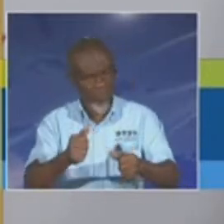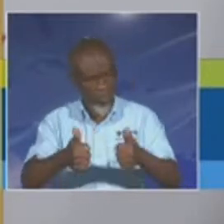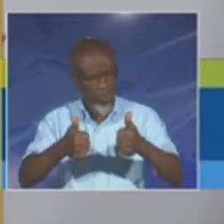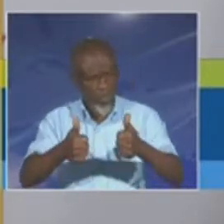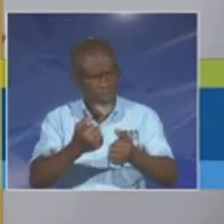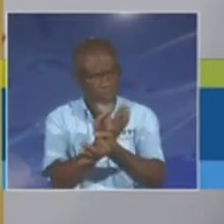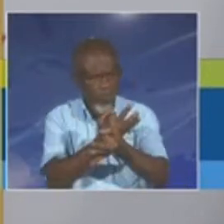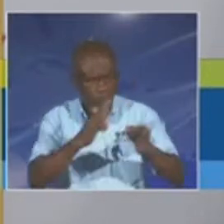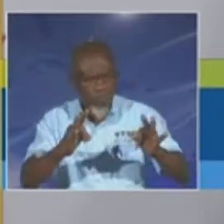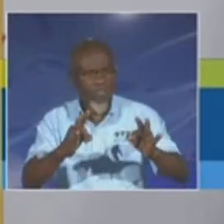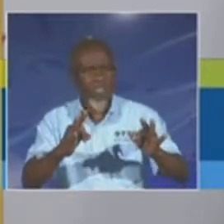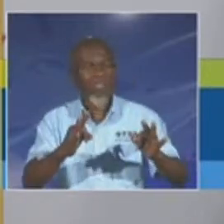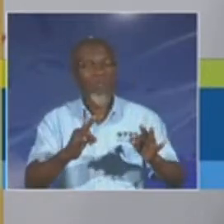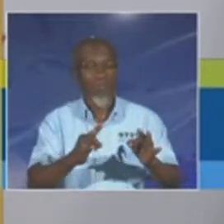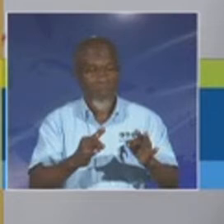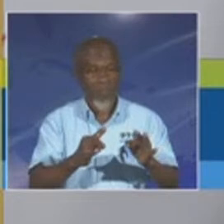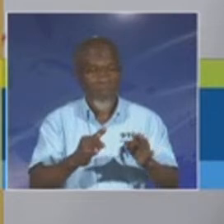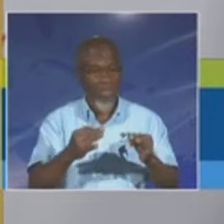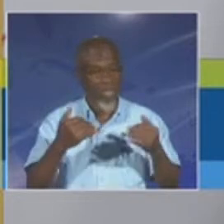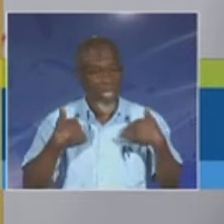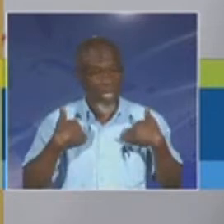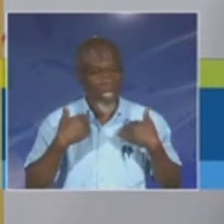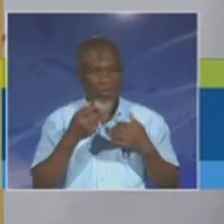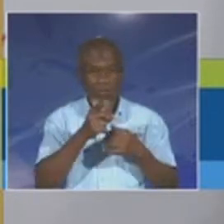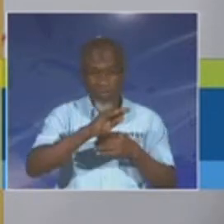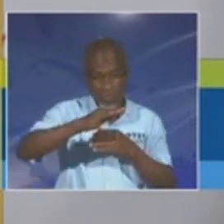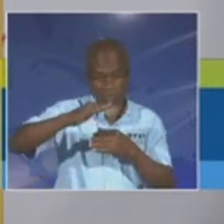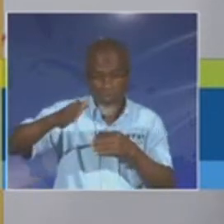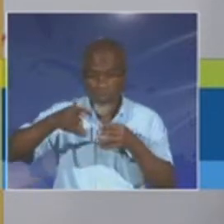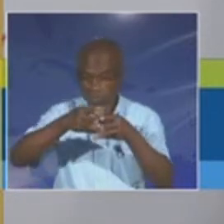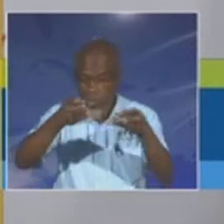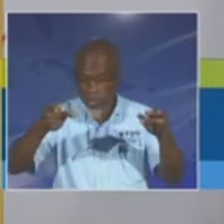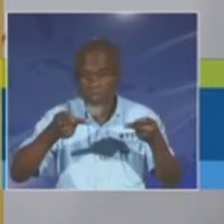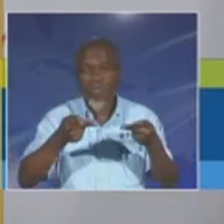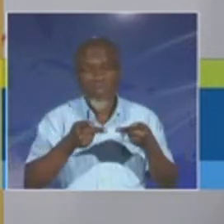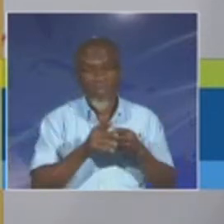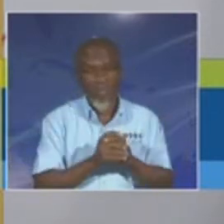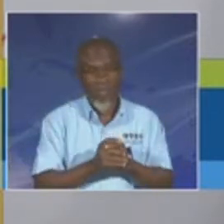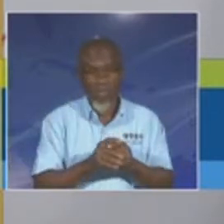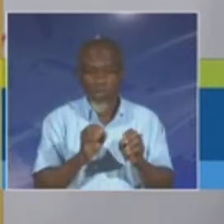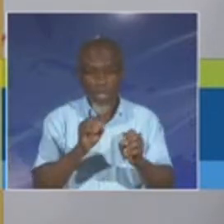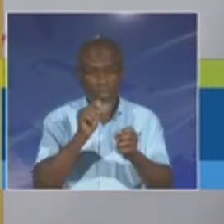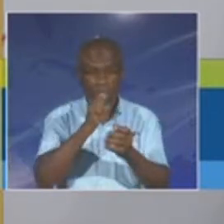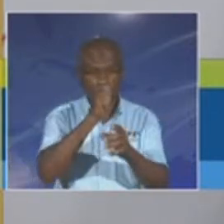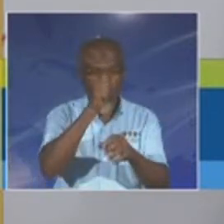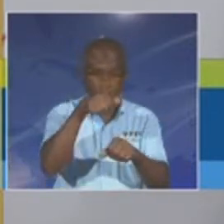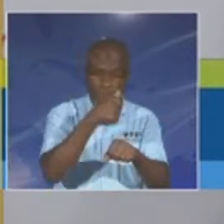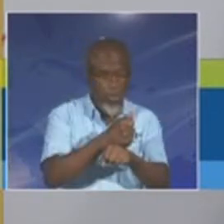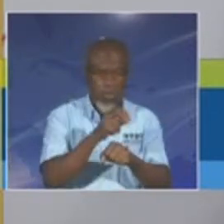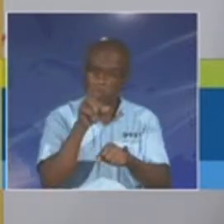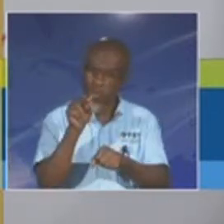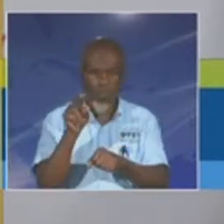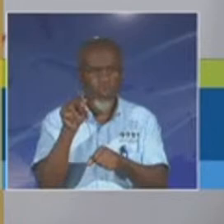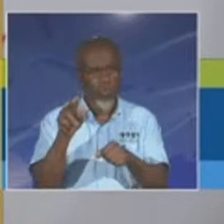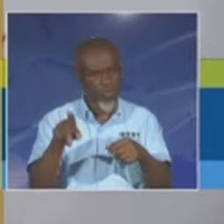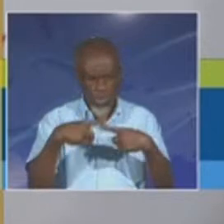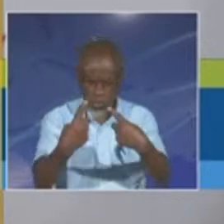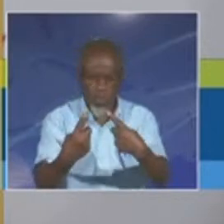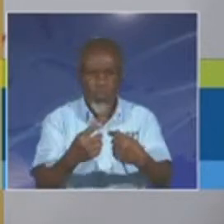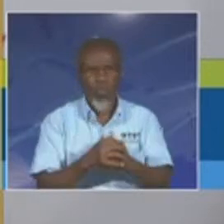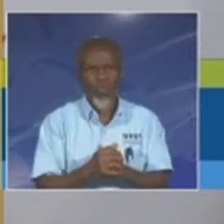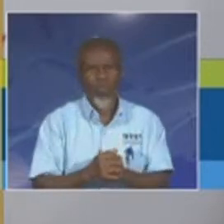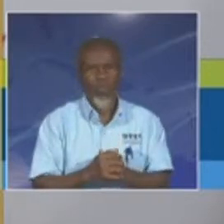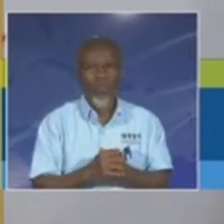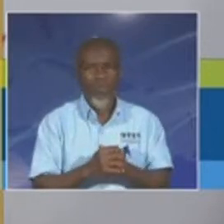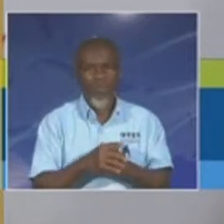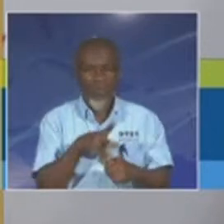free, available and accessible. No appointments are necessary at any of the locations. These vaccines